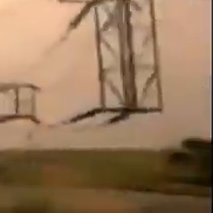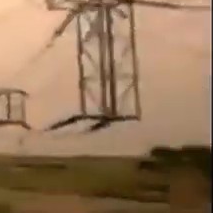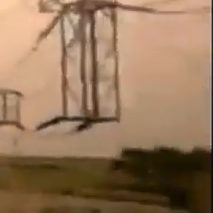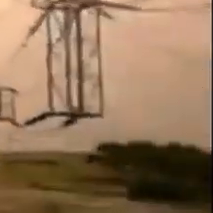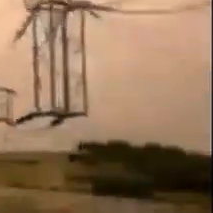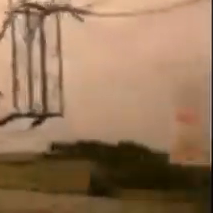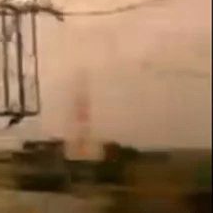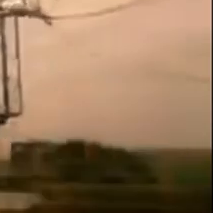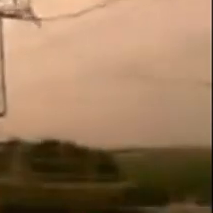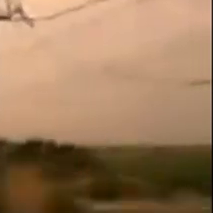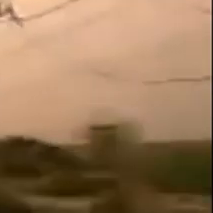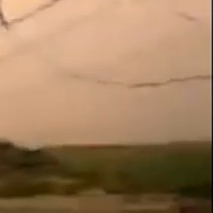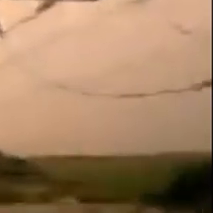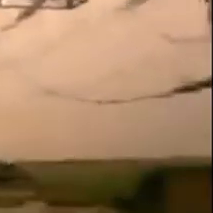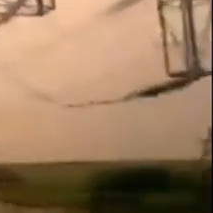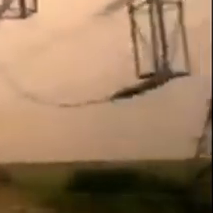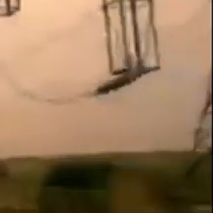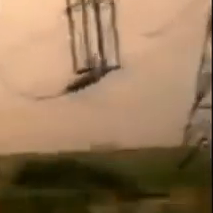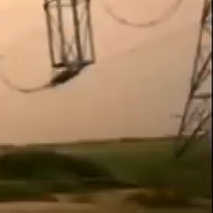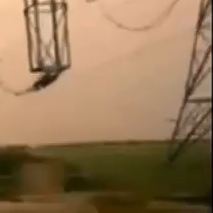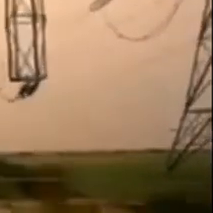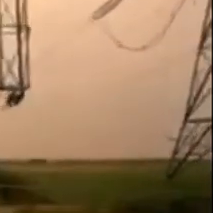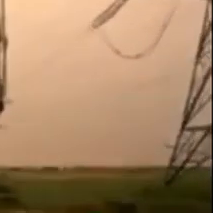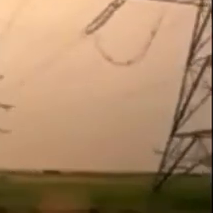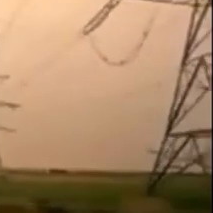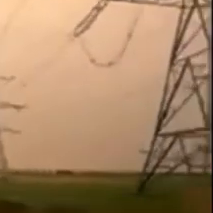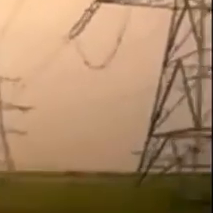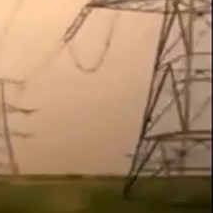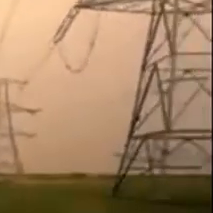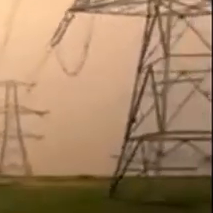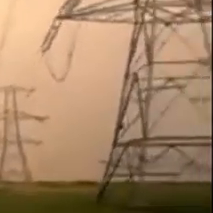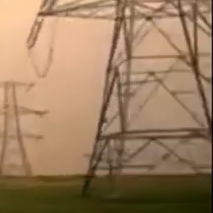game as we kick off a double hoobs.